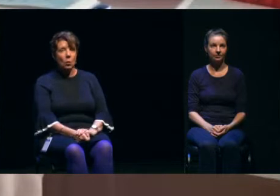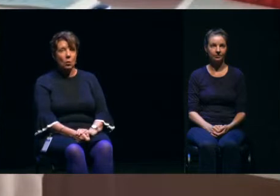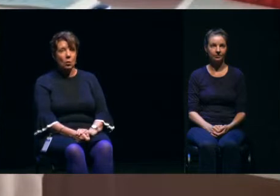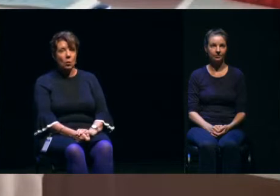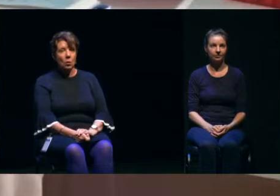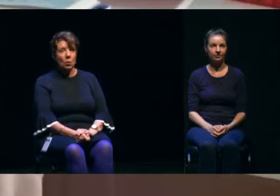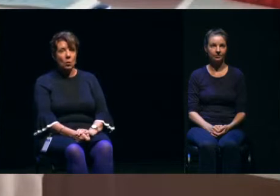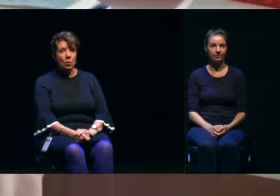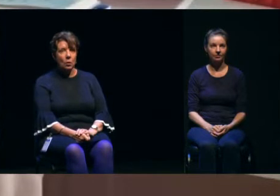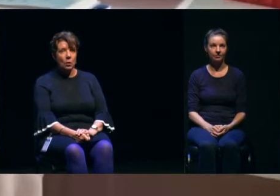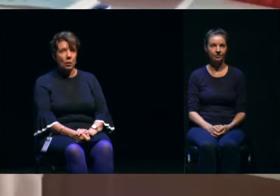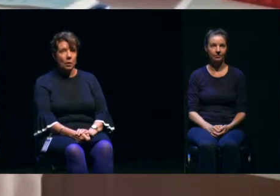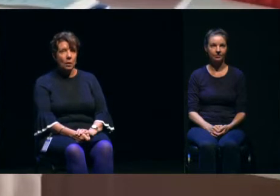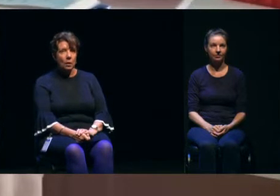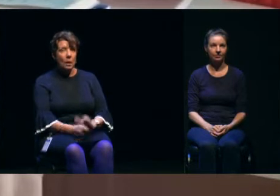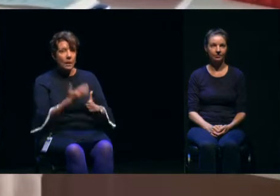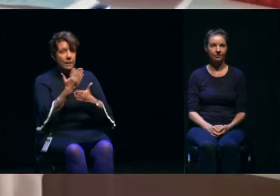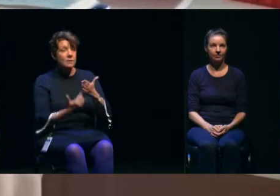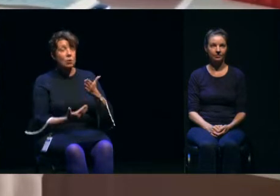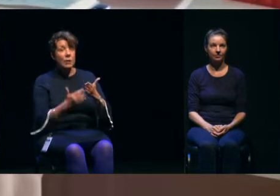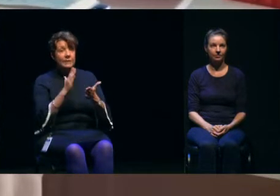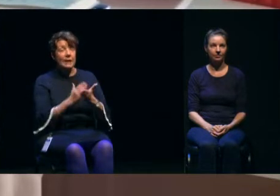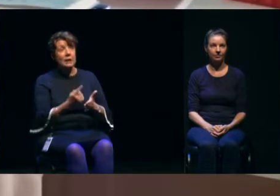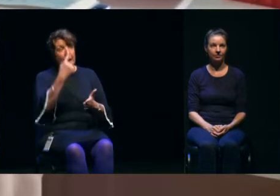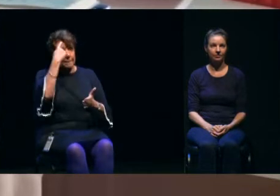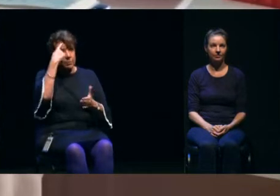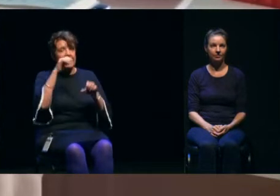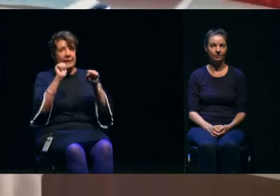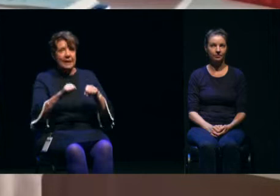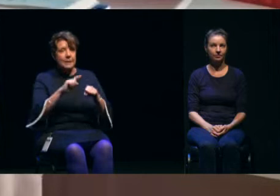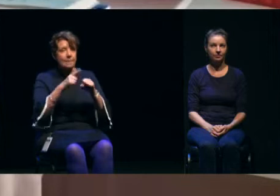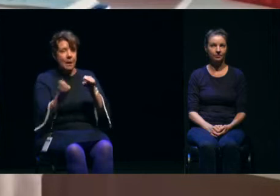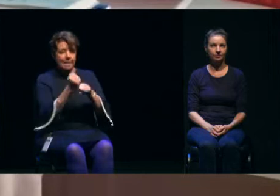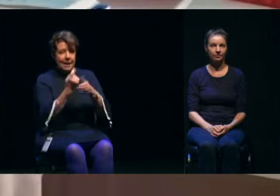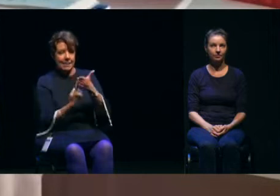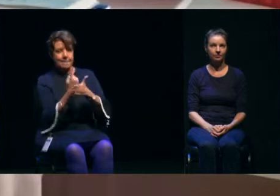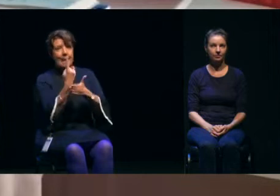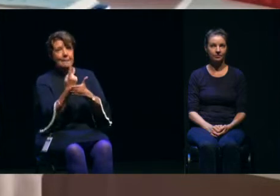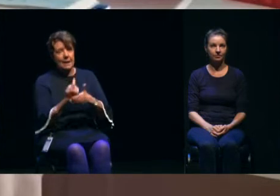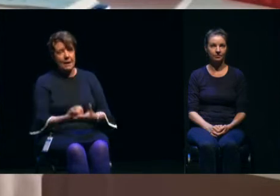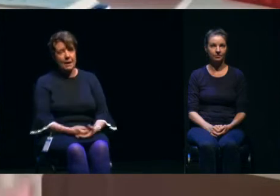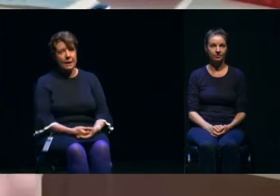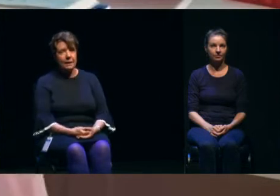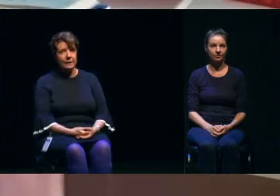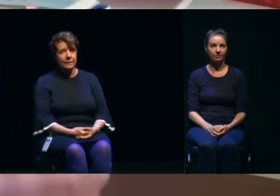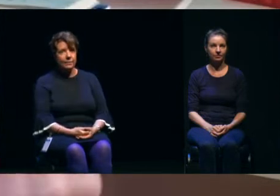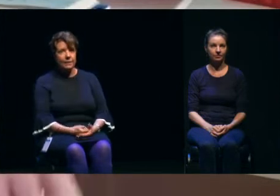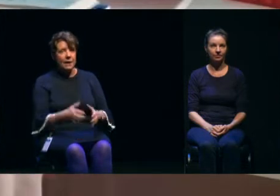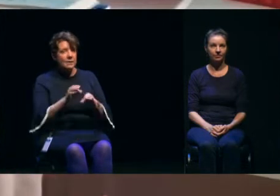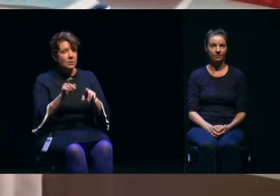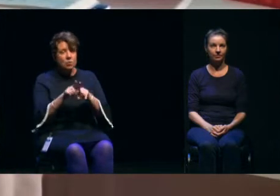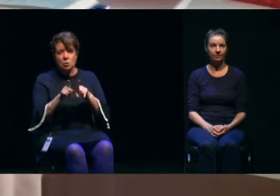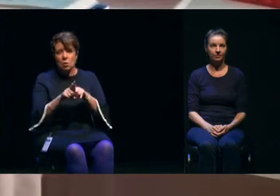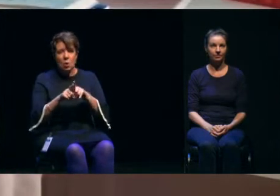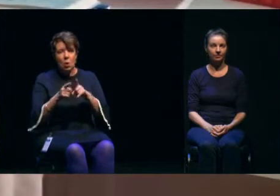that the stories come to me. It's true. But I make them happen. It's not as if they are dictated from